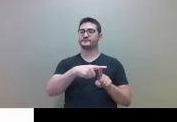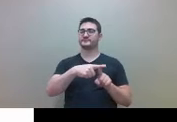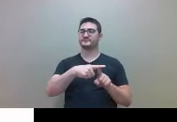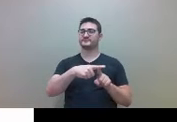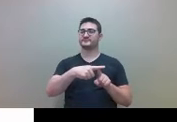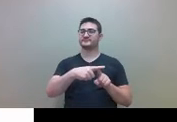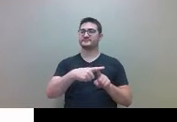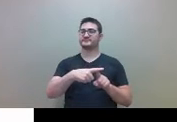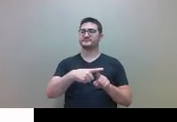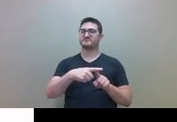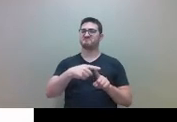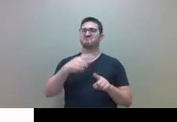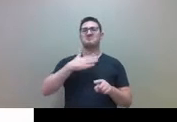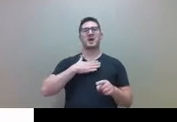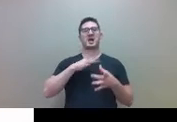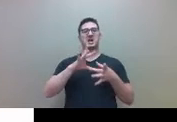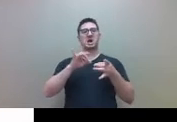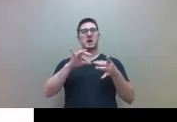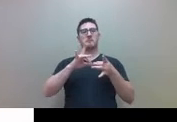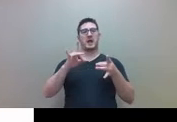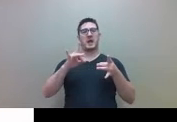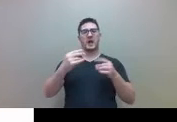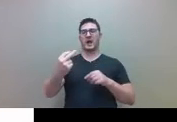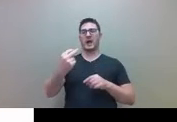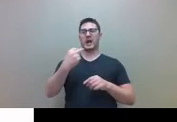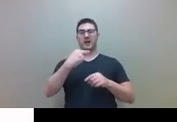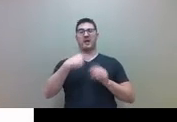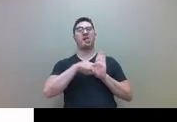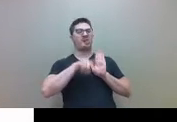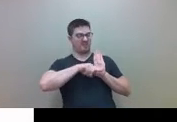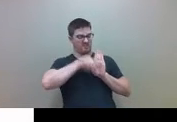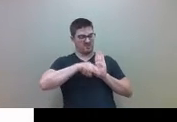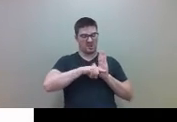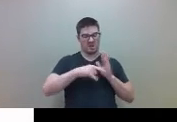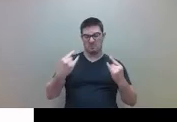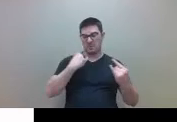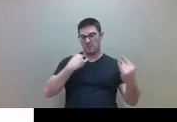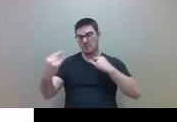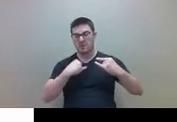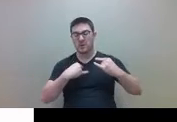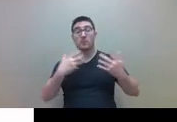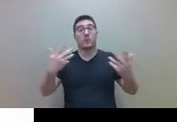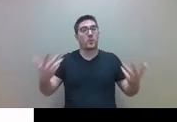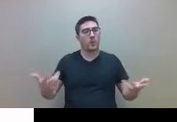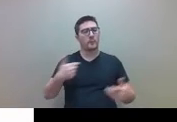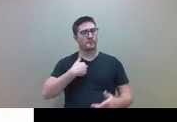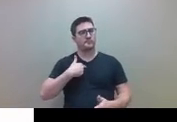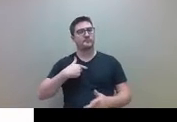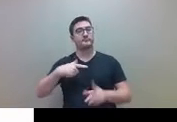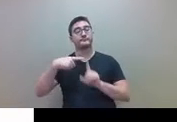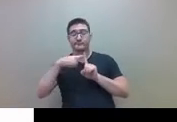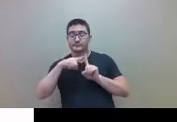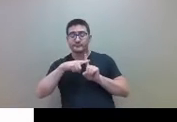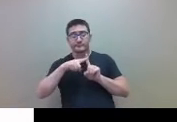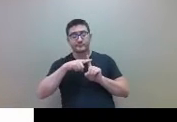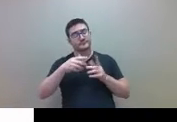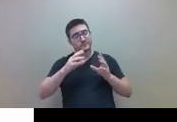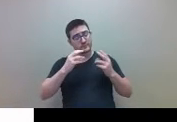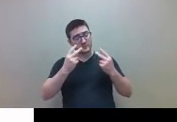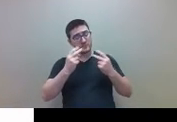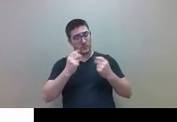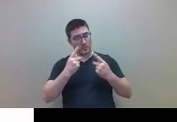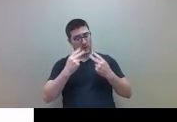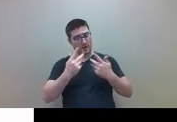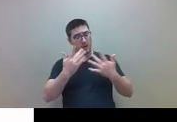ourselves. We may have grown up in a household where that wasn't promoted, it